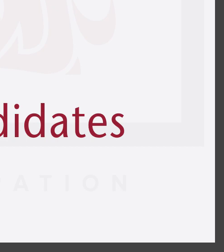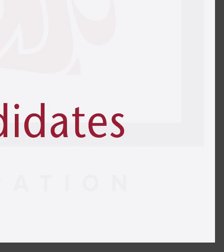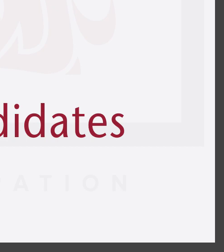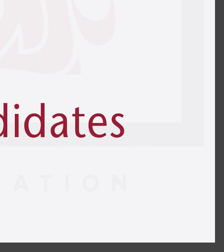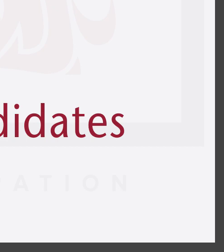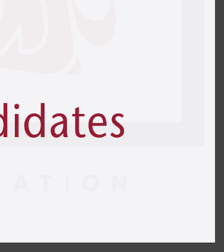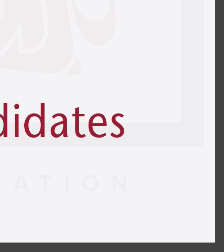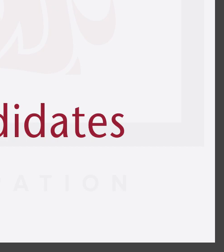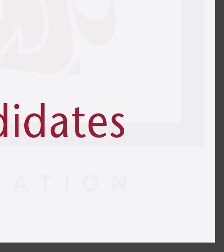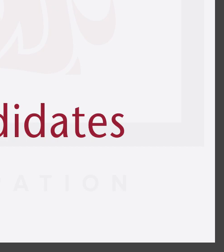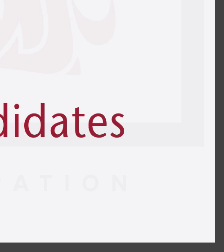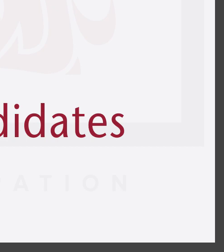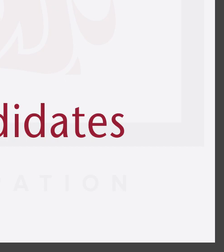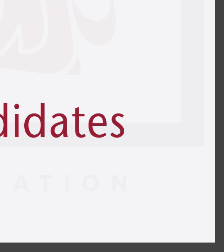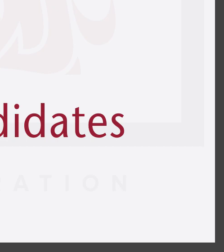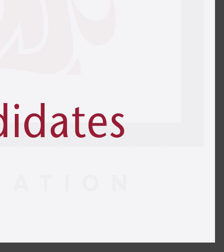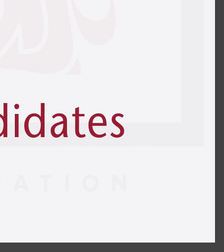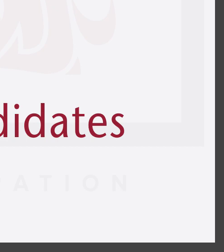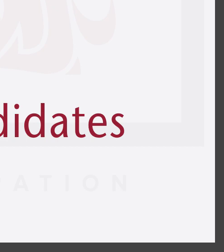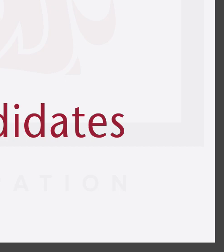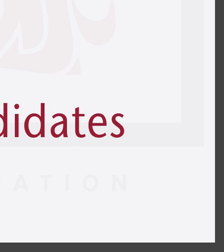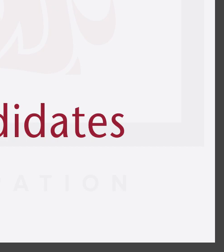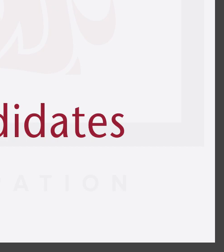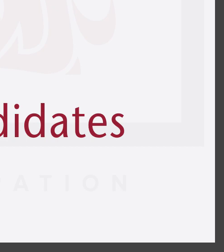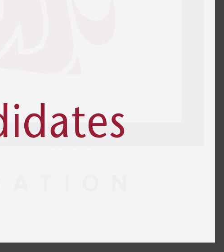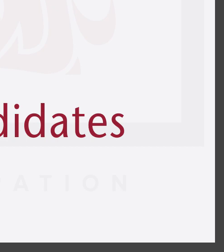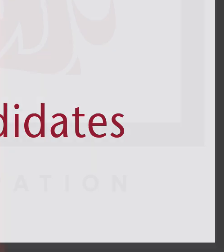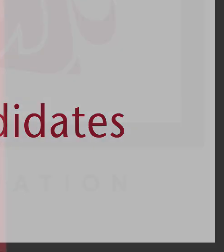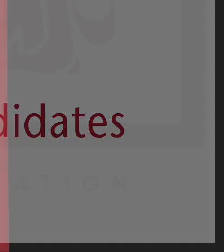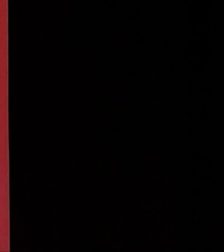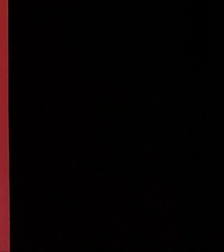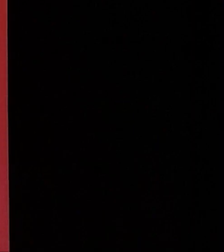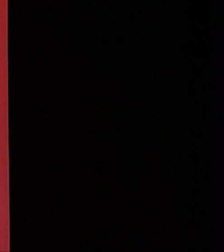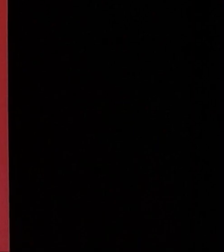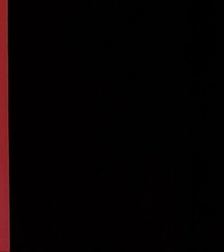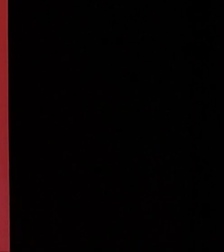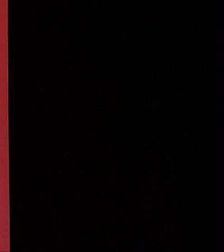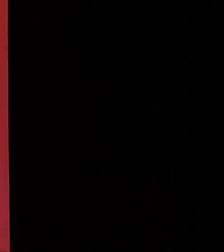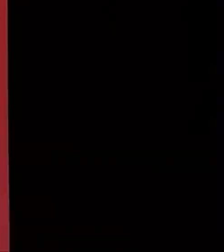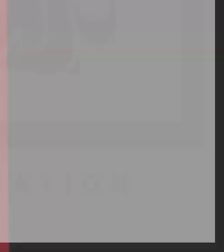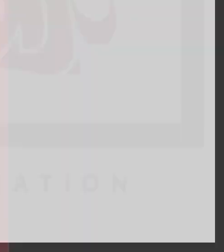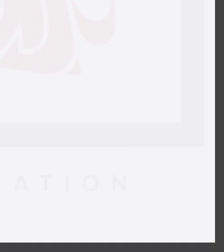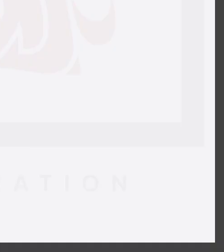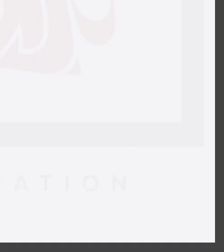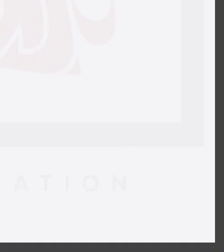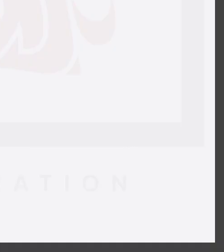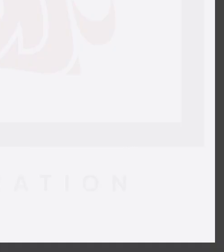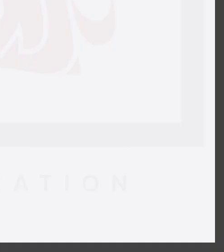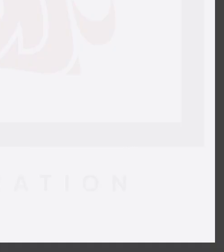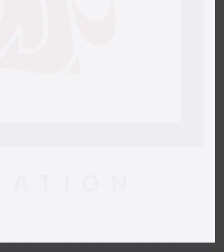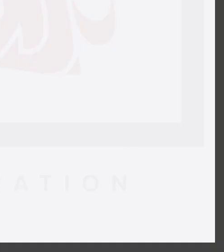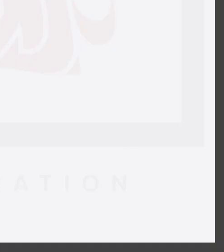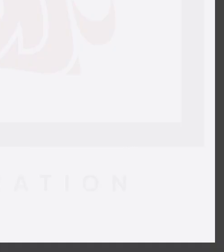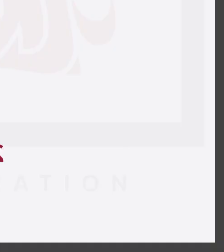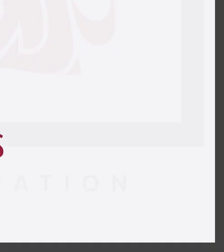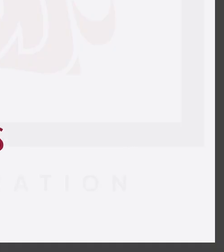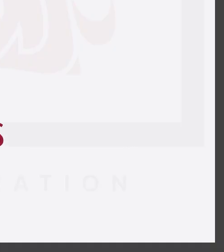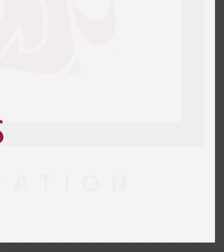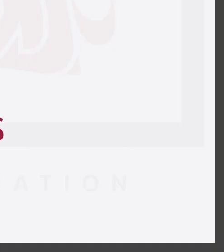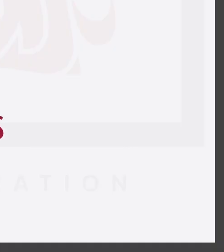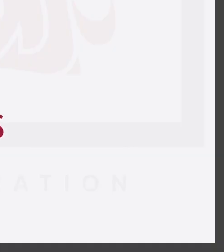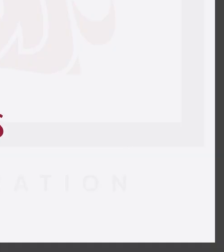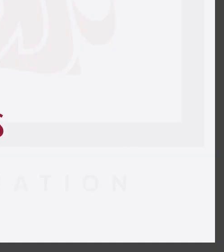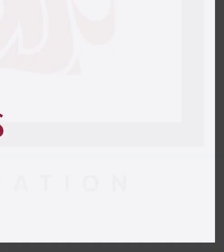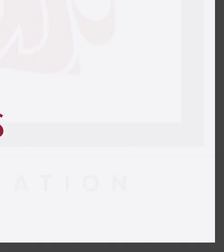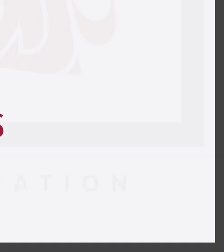in the first graduating class of medical doctors. The College of Nursing, with 52 undergraduates, 2